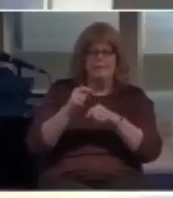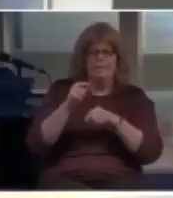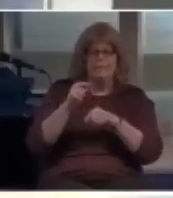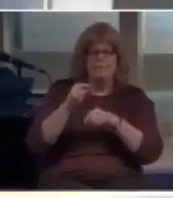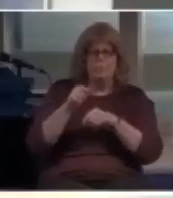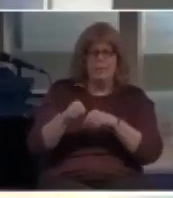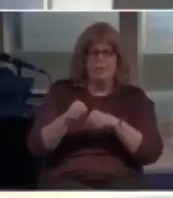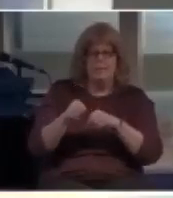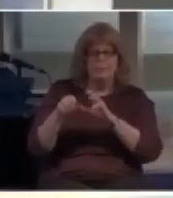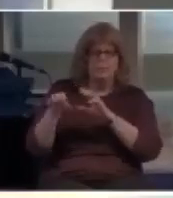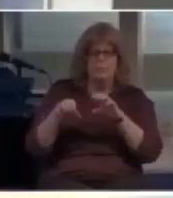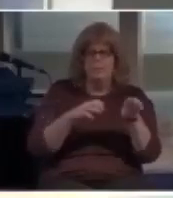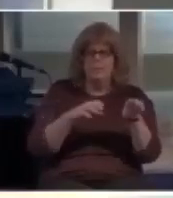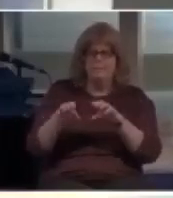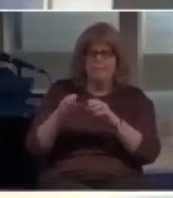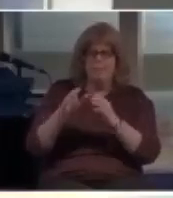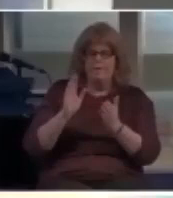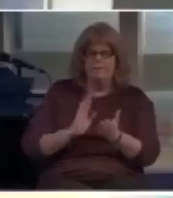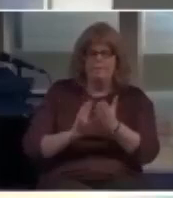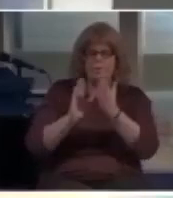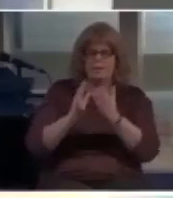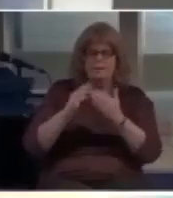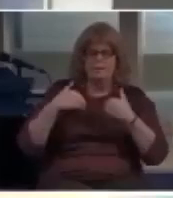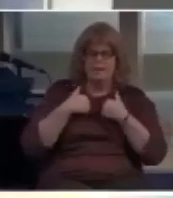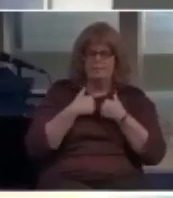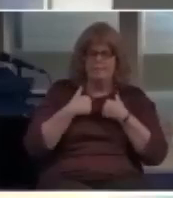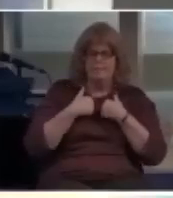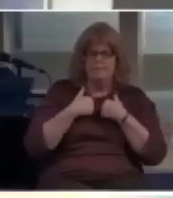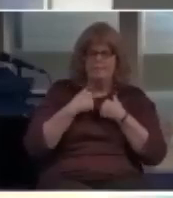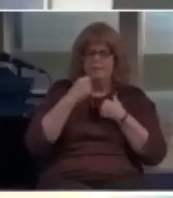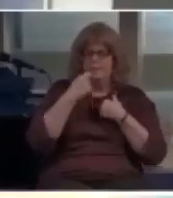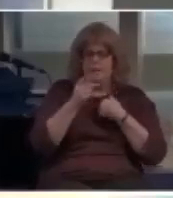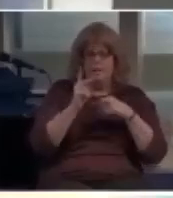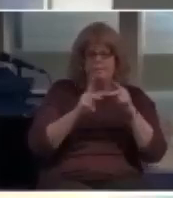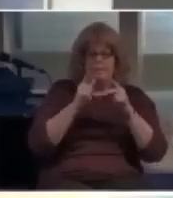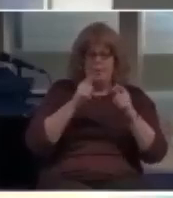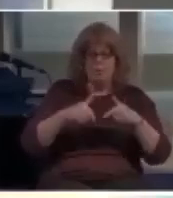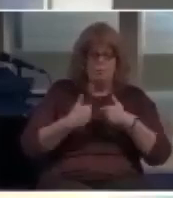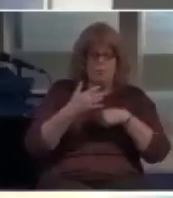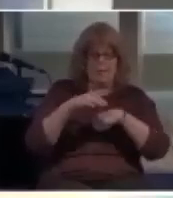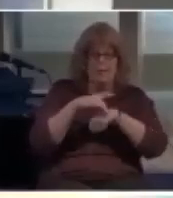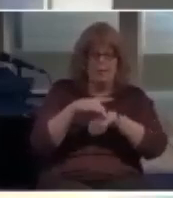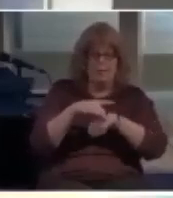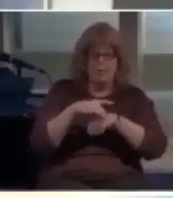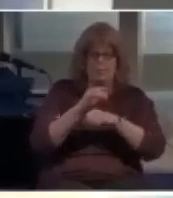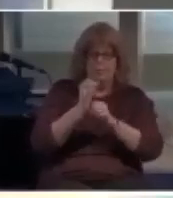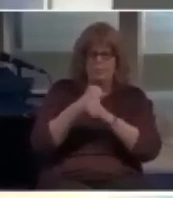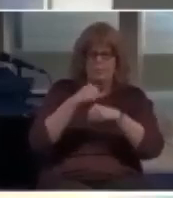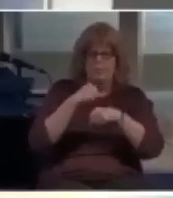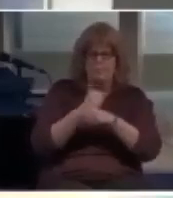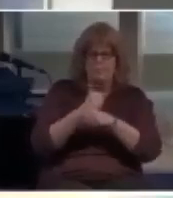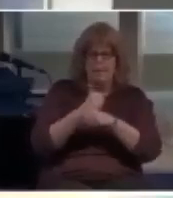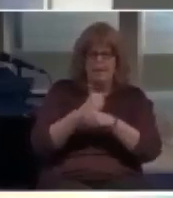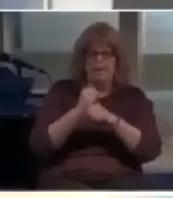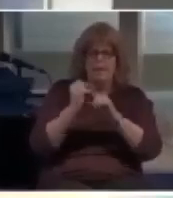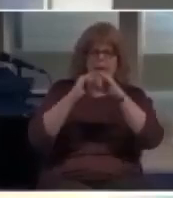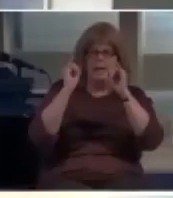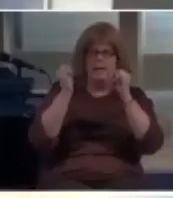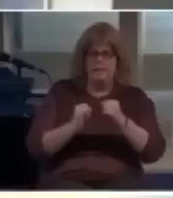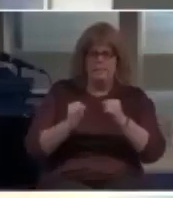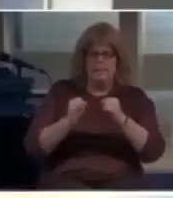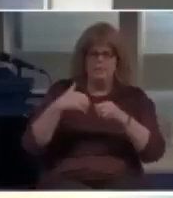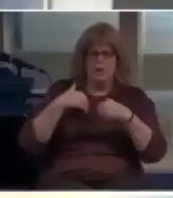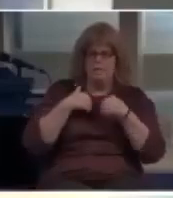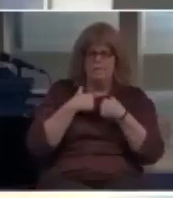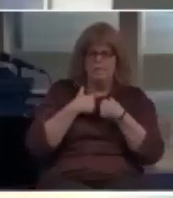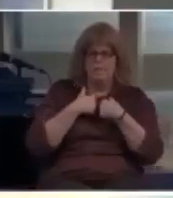to perform in the presence of the beast, telling those who dwell on the earth to make an image of the